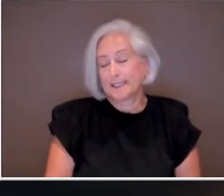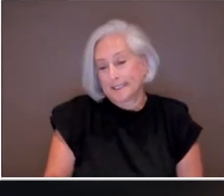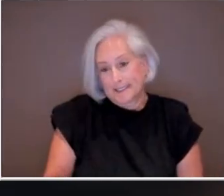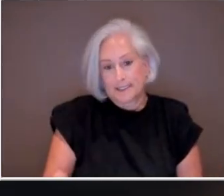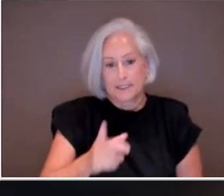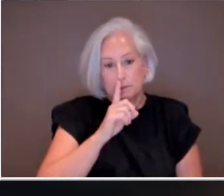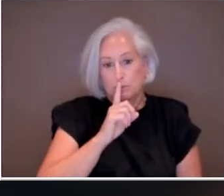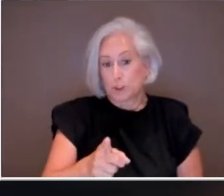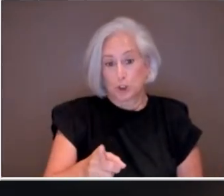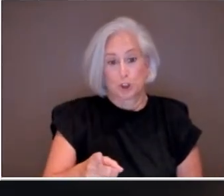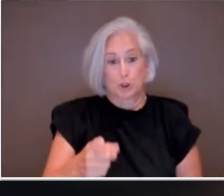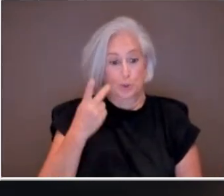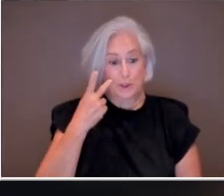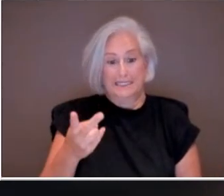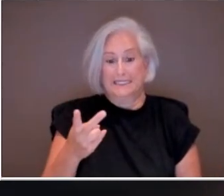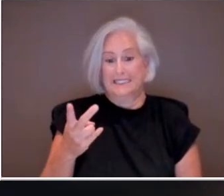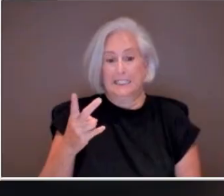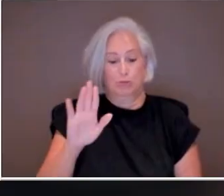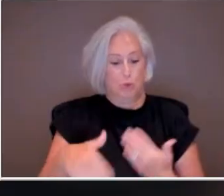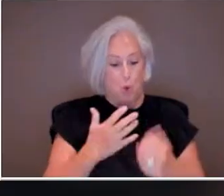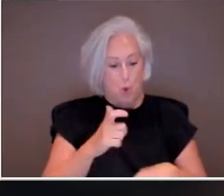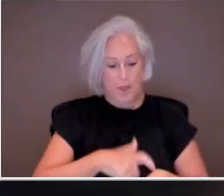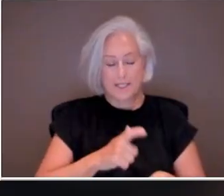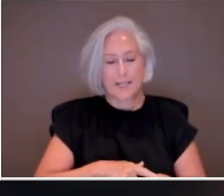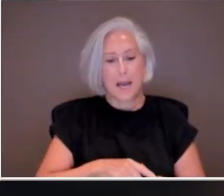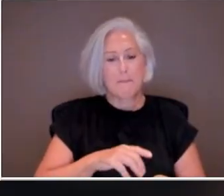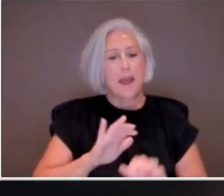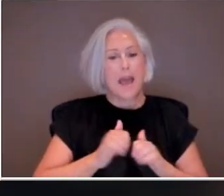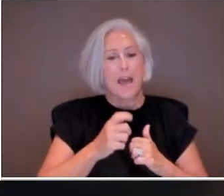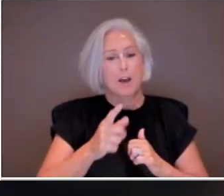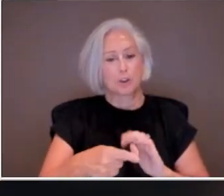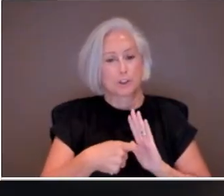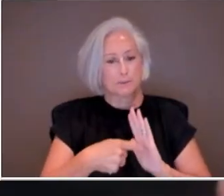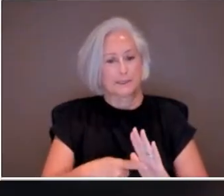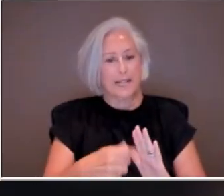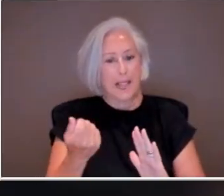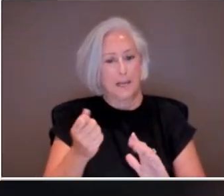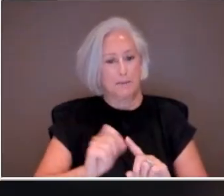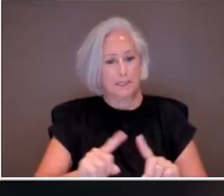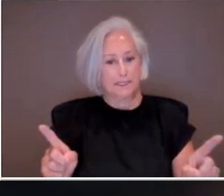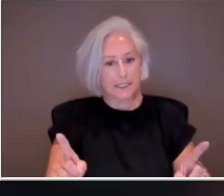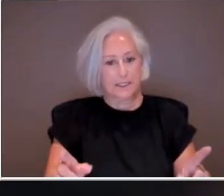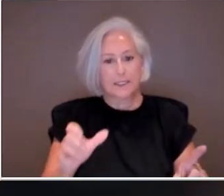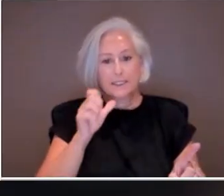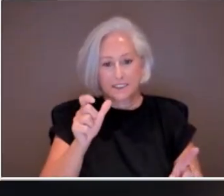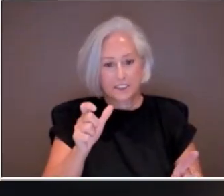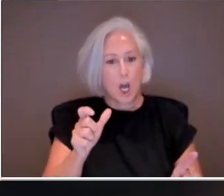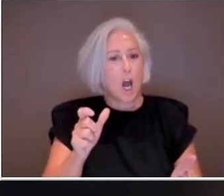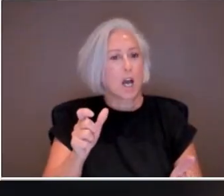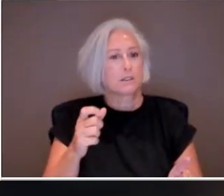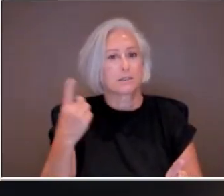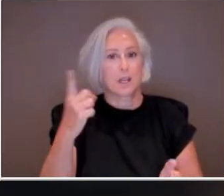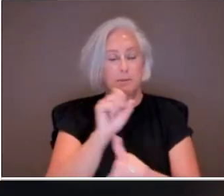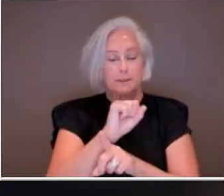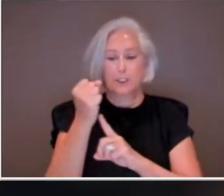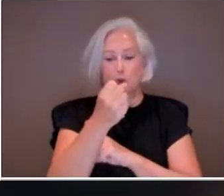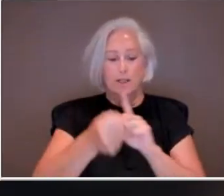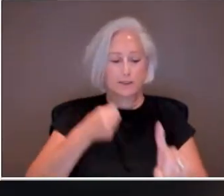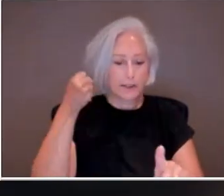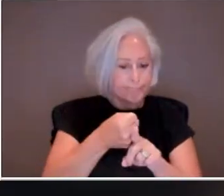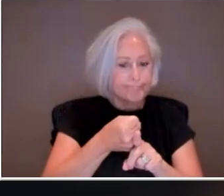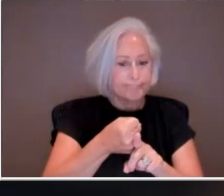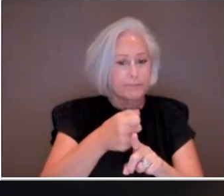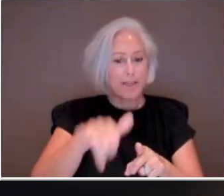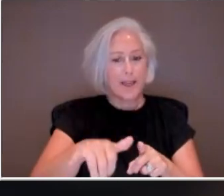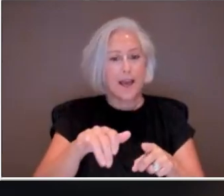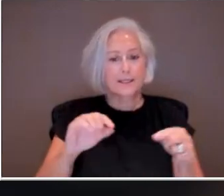sports medicine clinic. Her presentation was a little bit different just because it wasn't necessarily traumatic. So an atraumatic origin, no falls or anything. It was